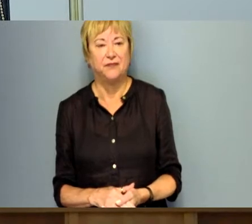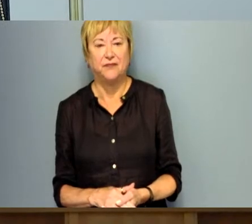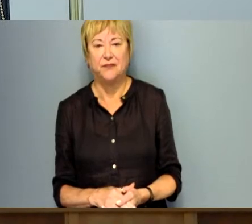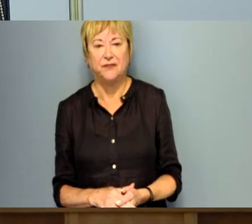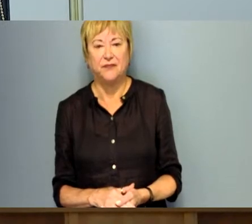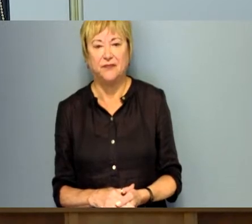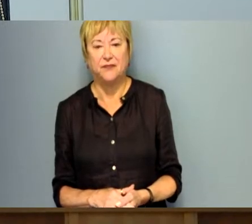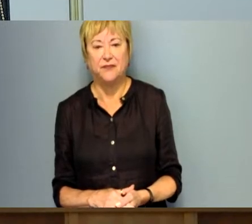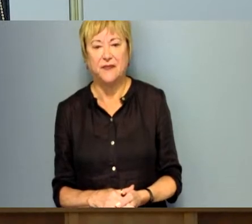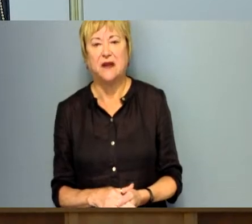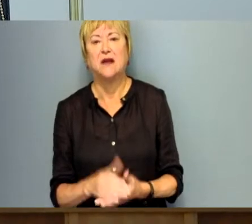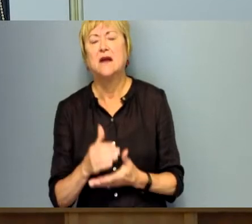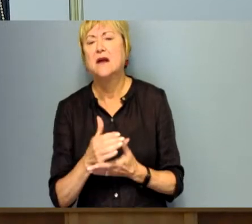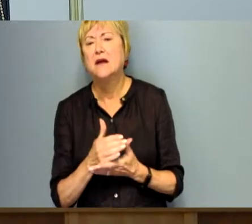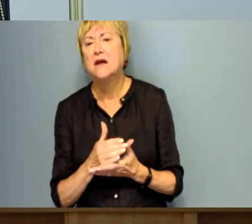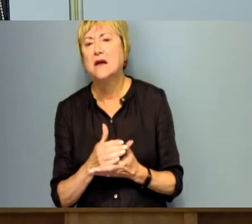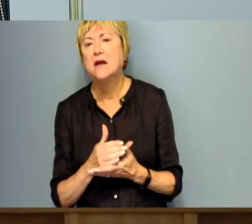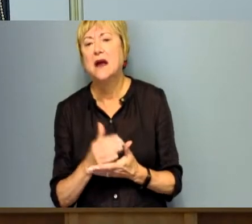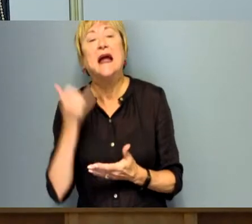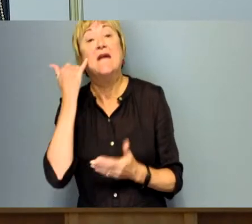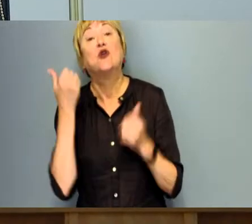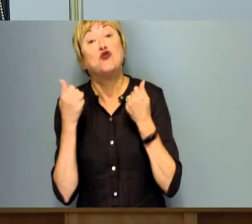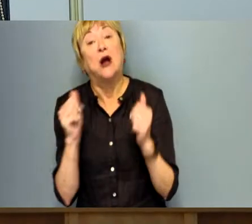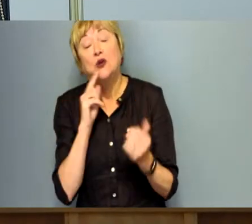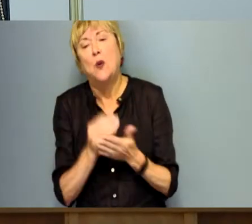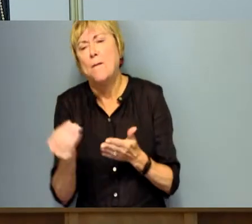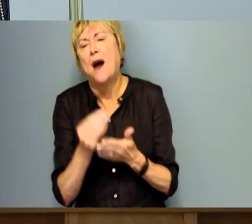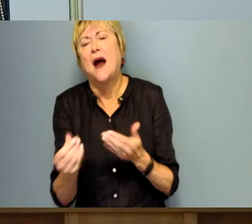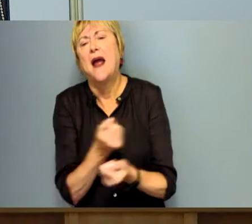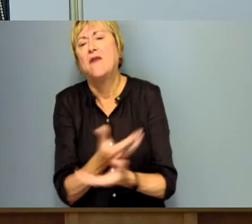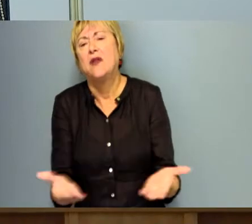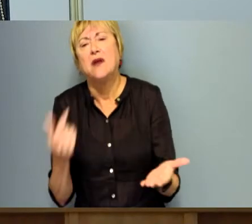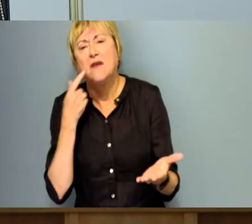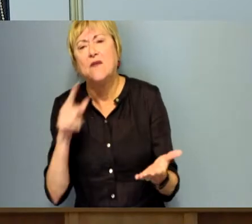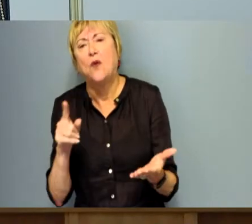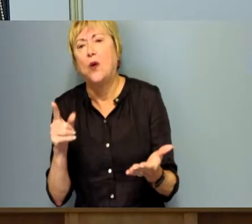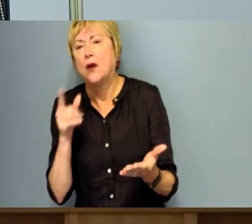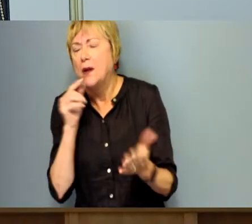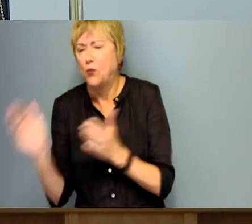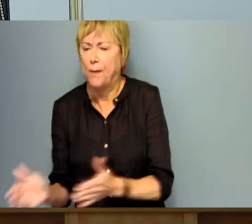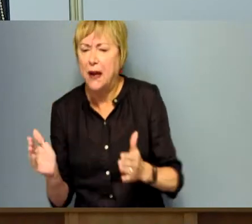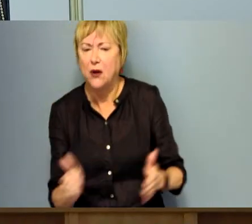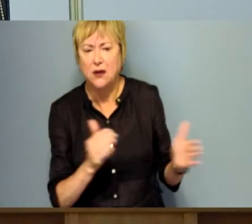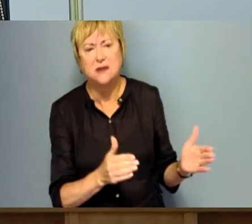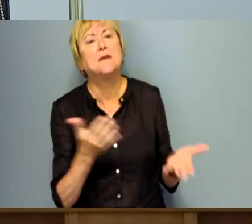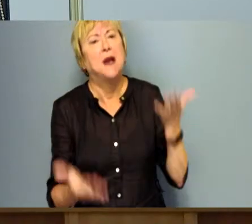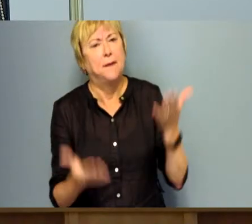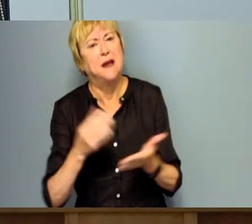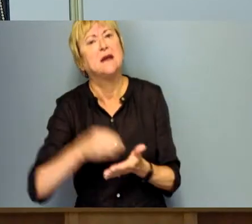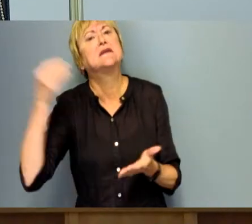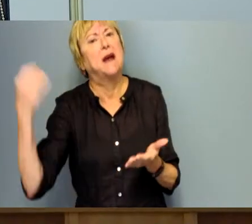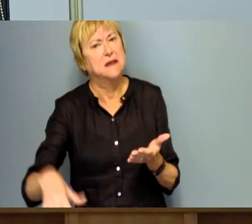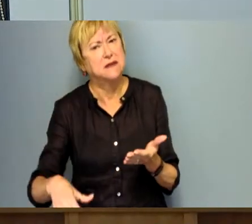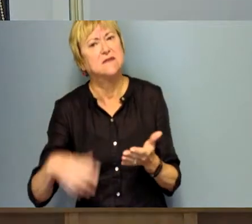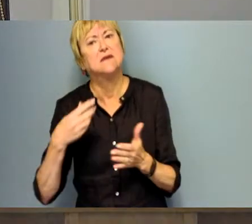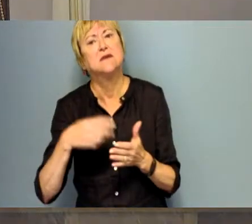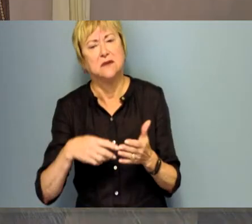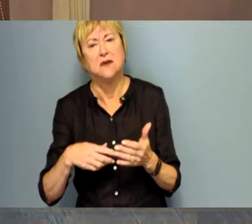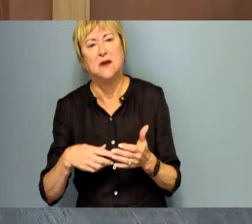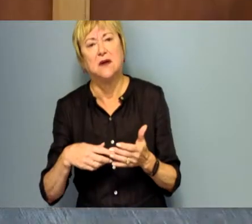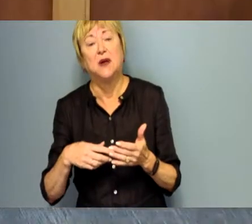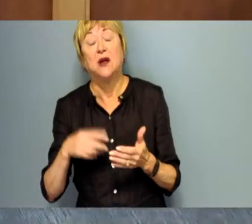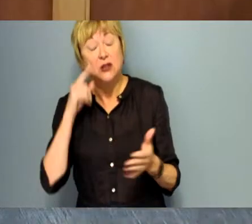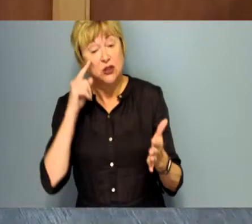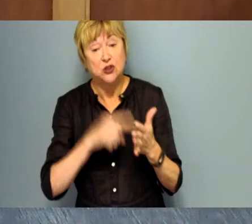and pricey to kind of get all the supplies you need, so we have the preparedness kit, so you can start going through your supplies of what you